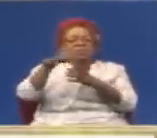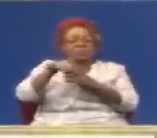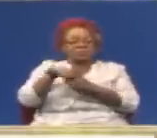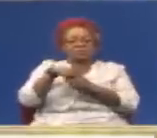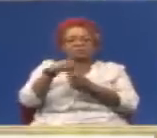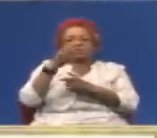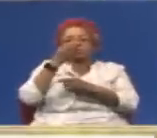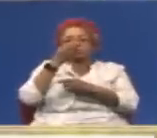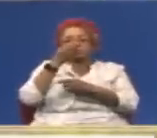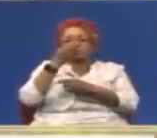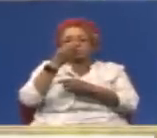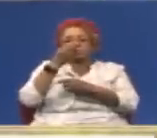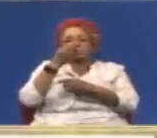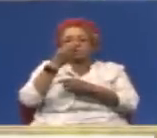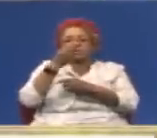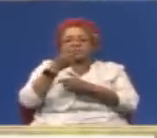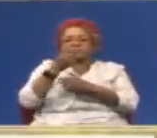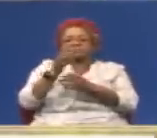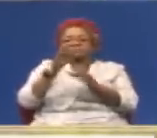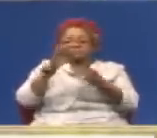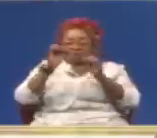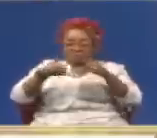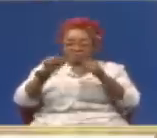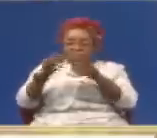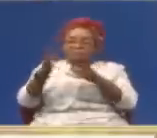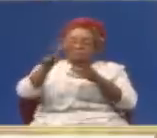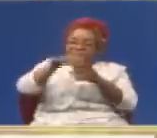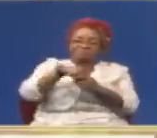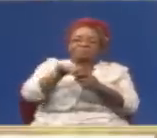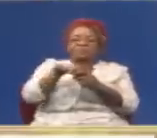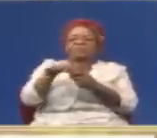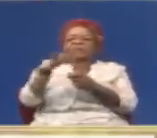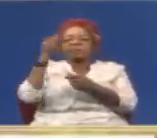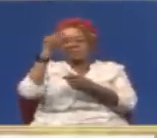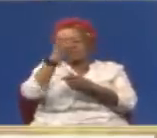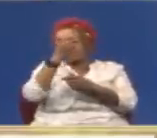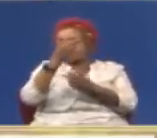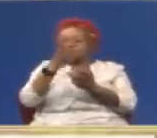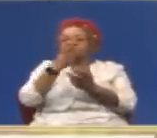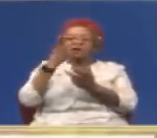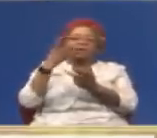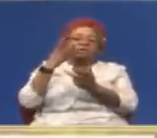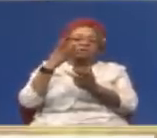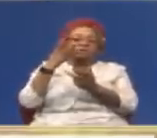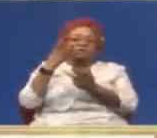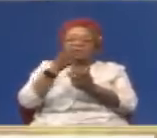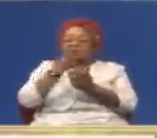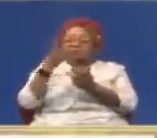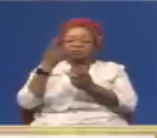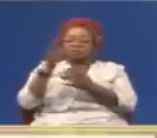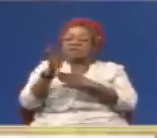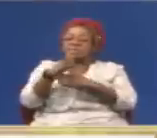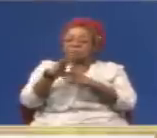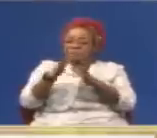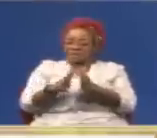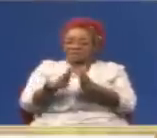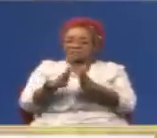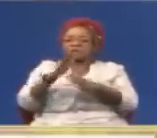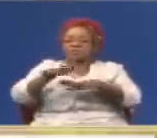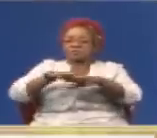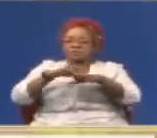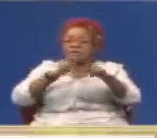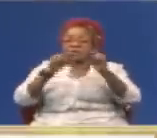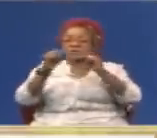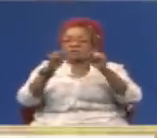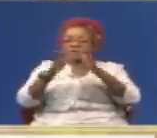have easily put Martha Karua there. He couldn't have put Kalonzo Musyoka there. I think Kalonzo Musyoka is a diplomat, is a good negotiator.